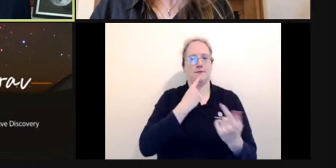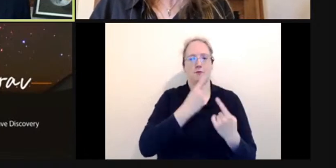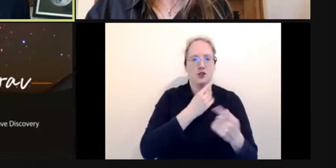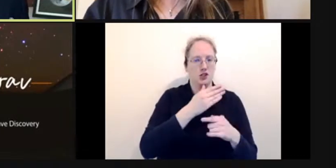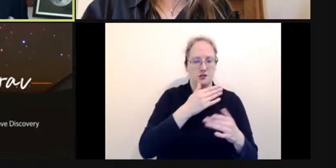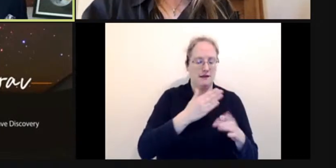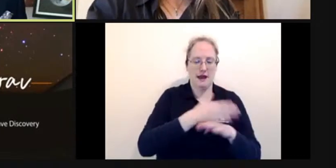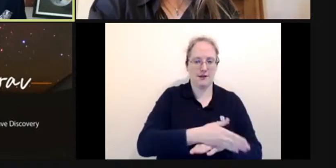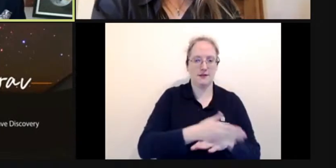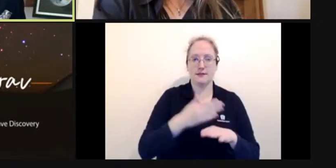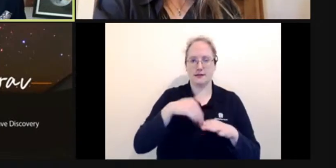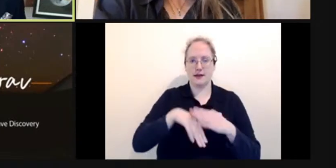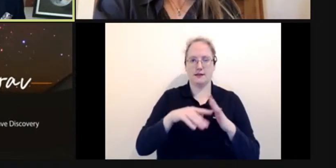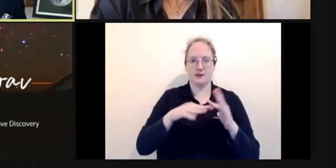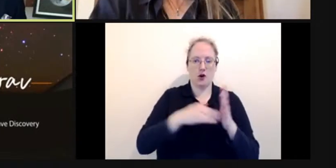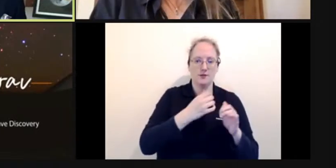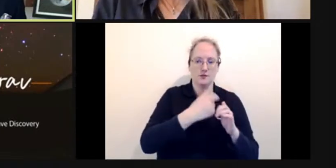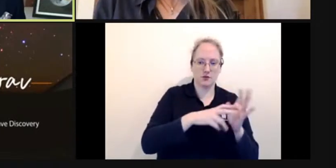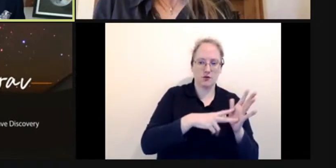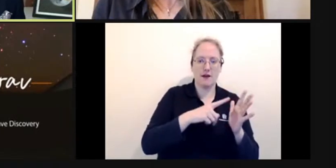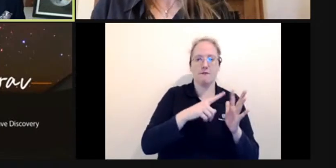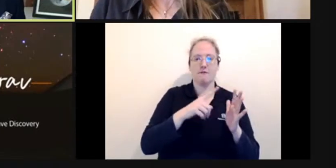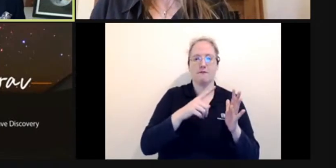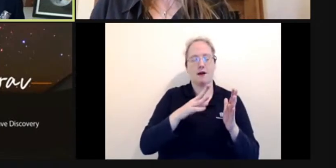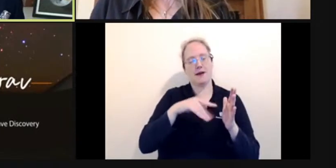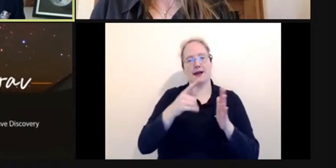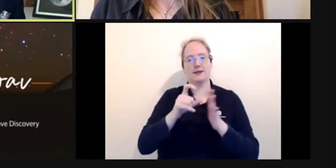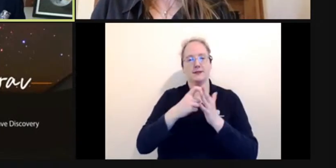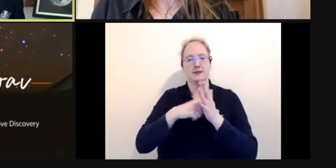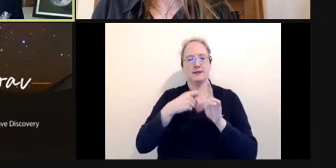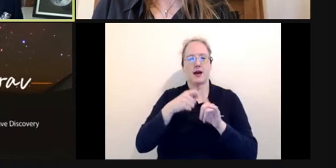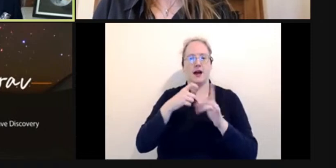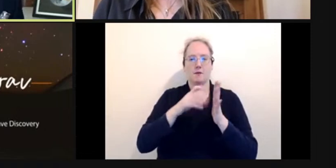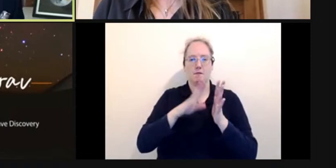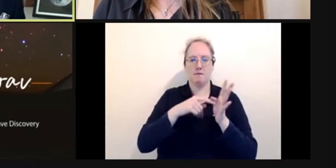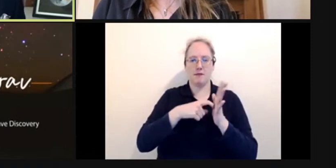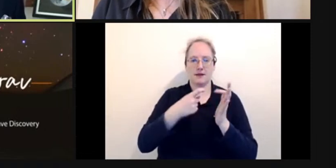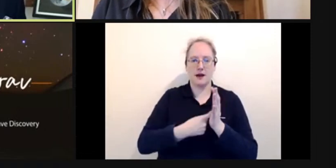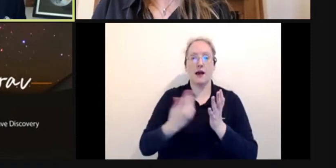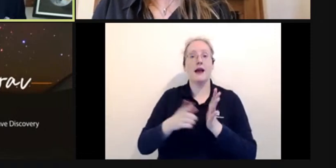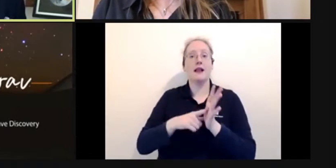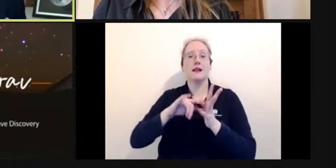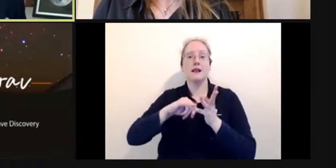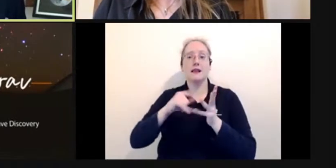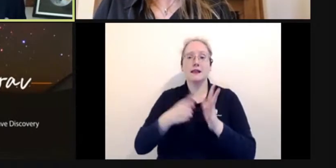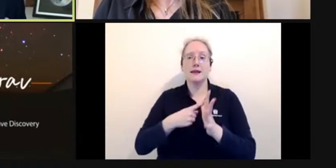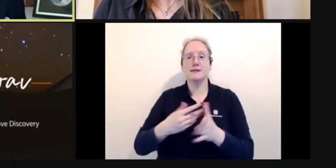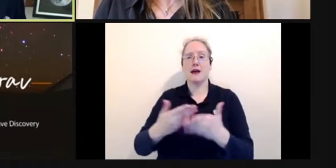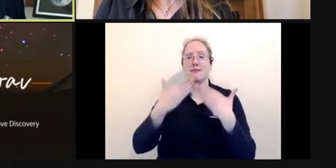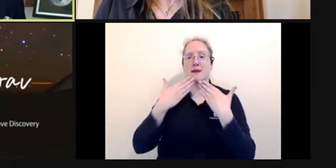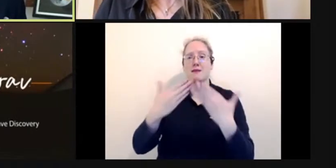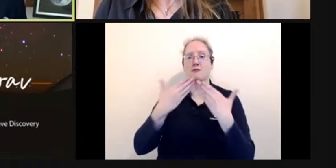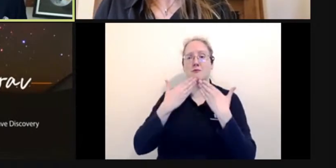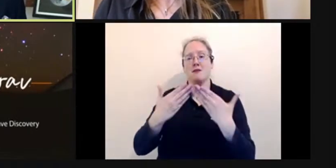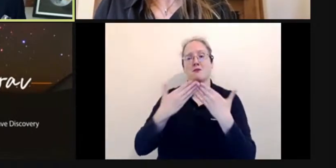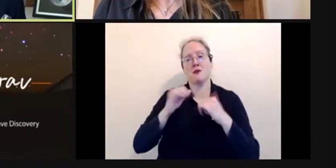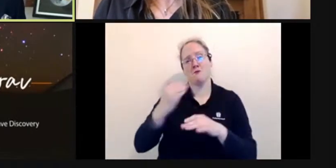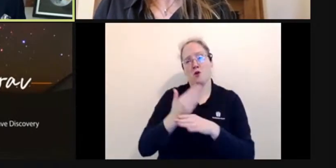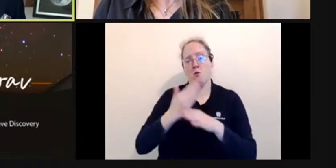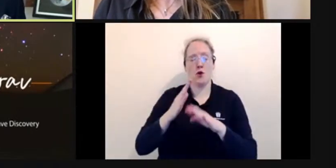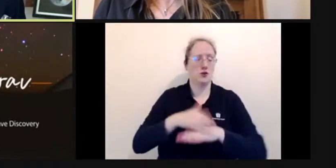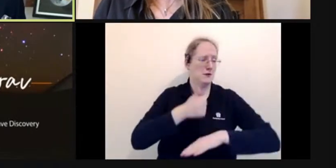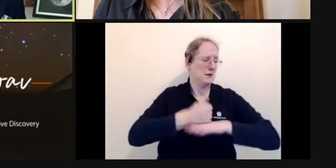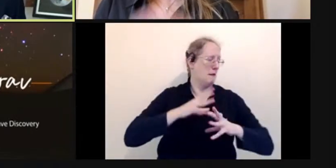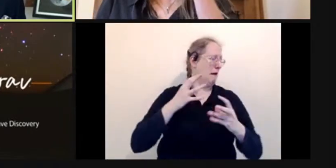even the Dark Matter Center. And I have to say, superstar Lisa Fordley, thank you so much for all of your work in making this